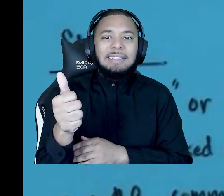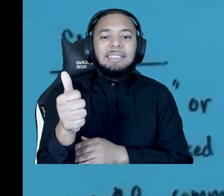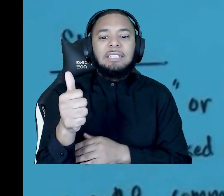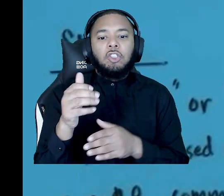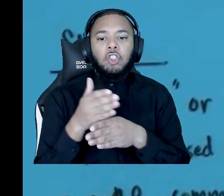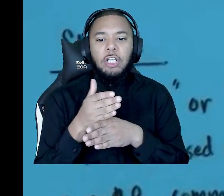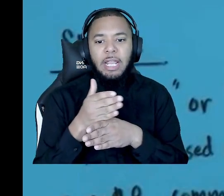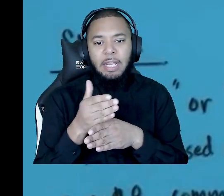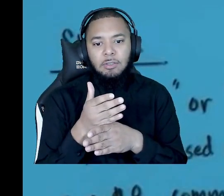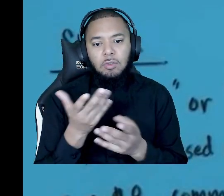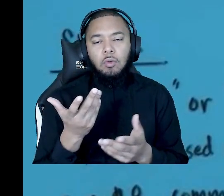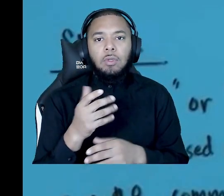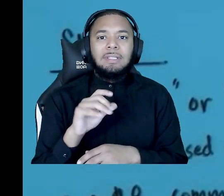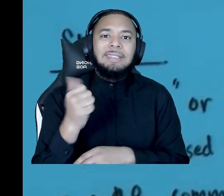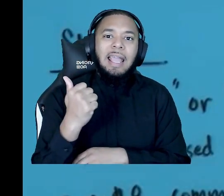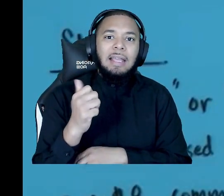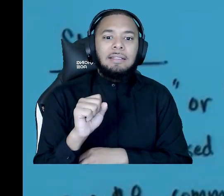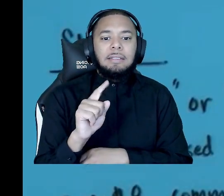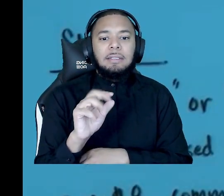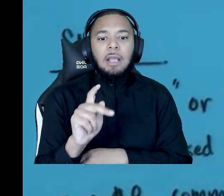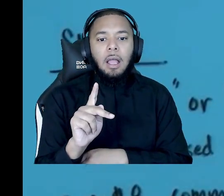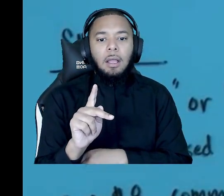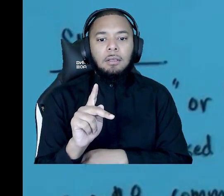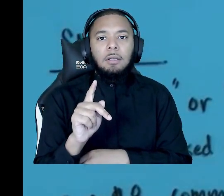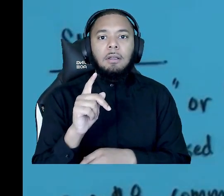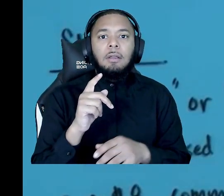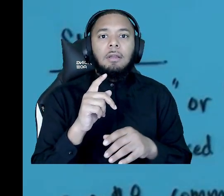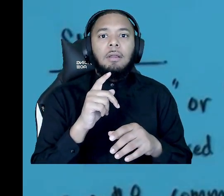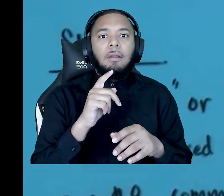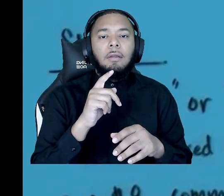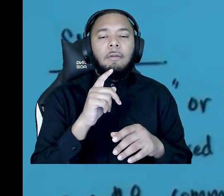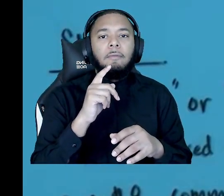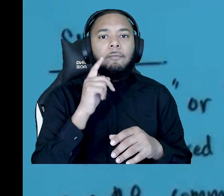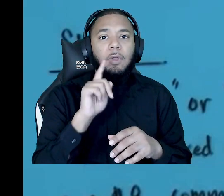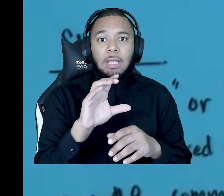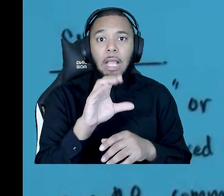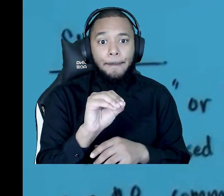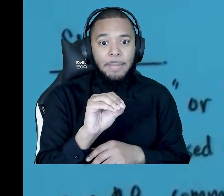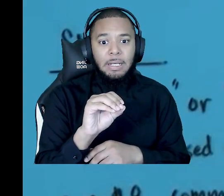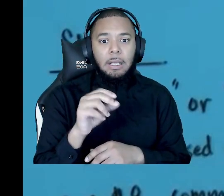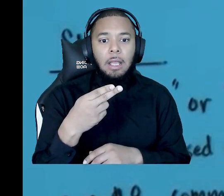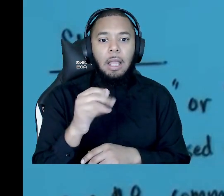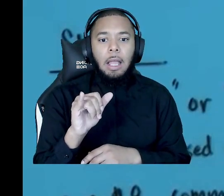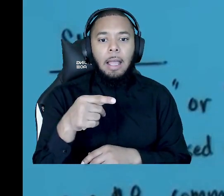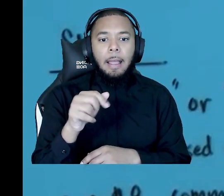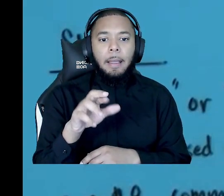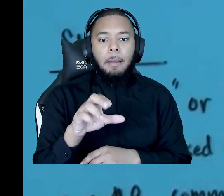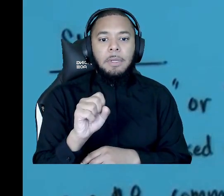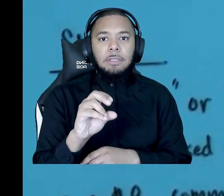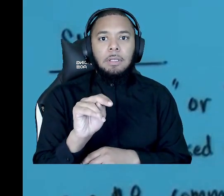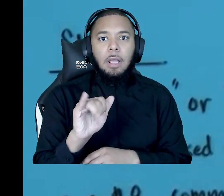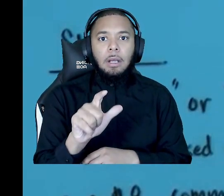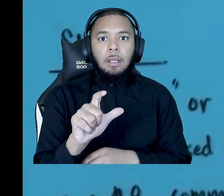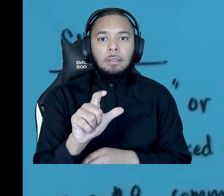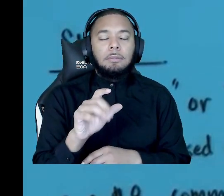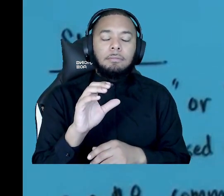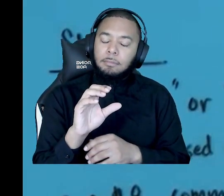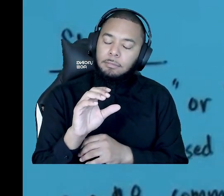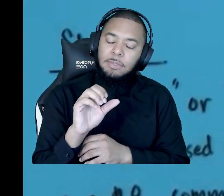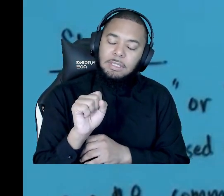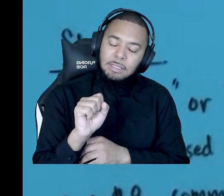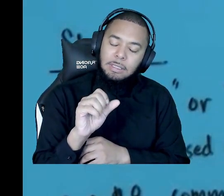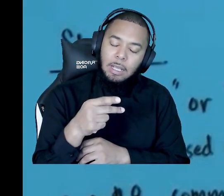stocks of Hypersonic, my favorite transportation company that goes really fast,